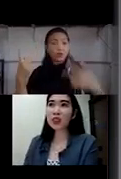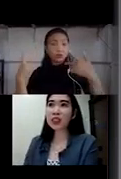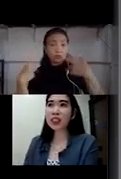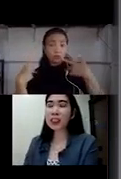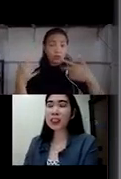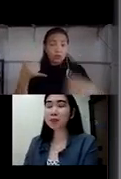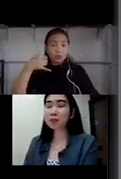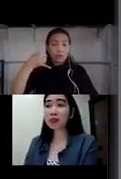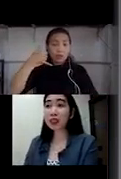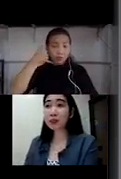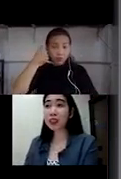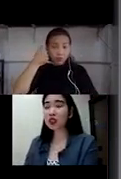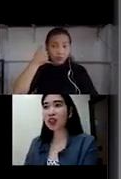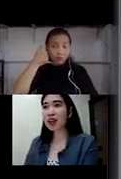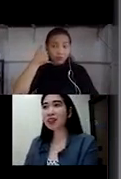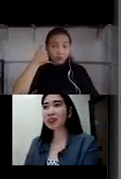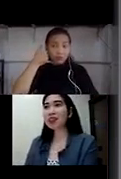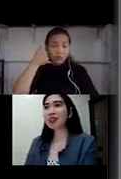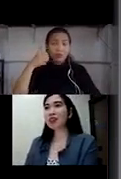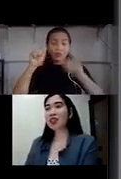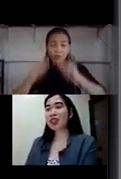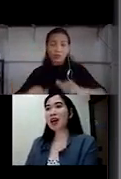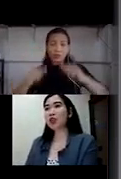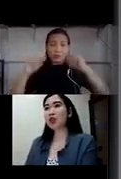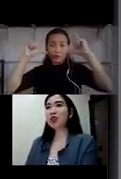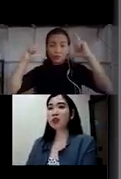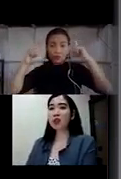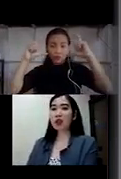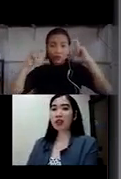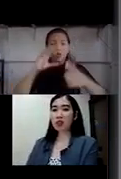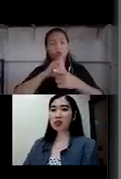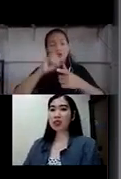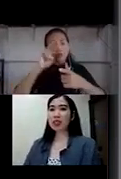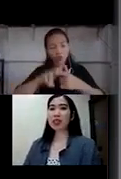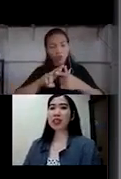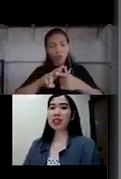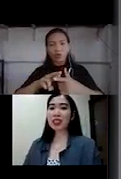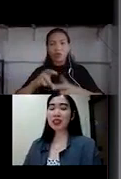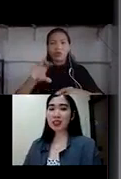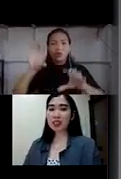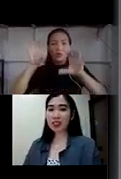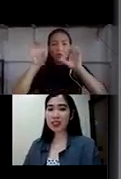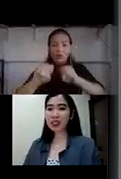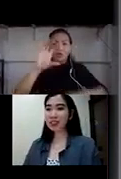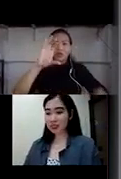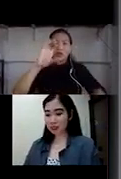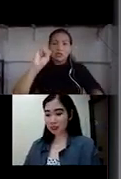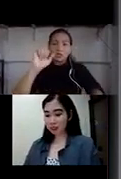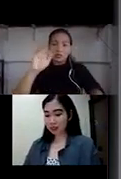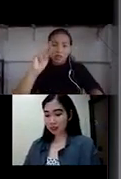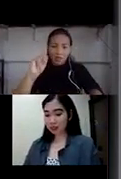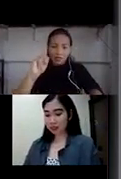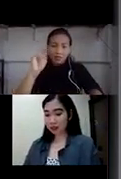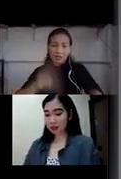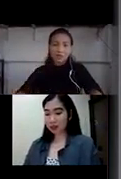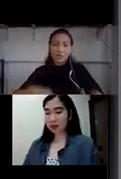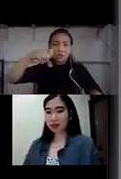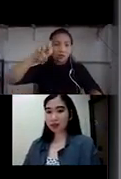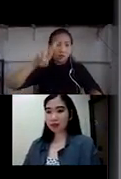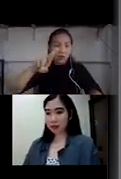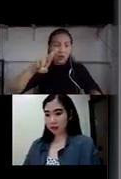pong i-picturean or i-capture yung QR code na nakikita nyo sa screen.